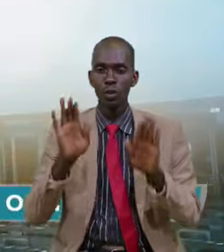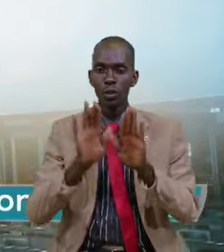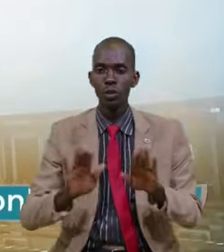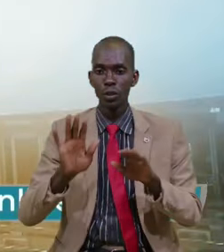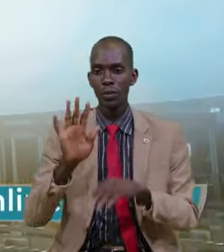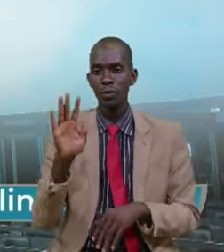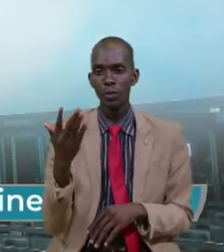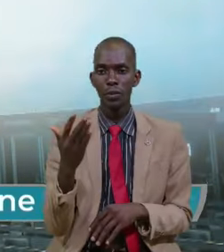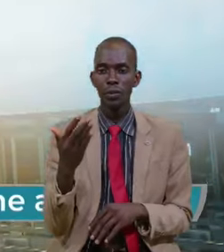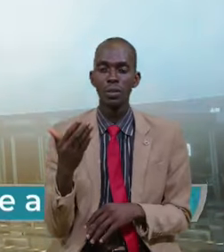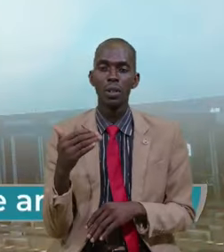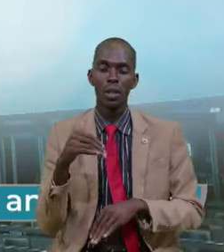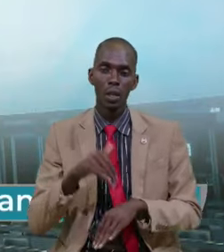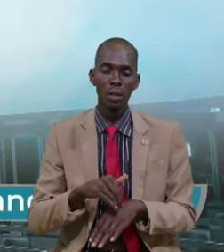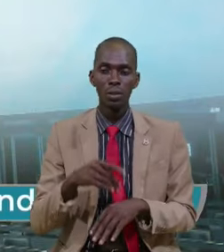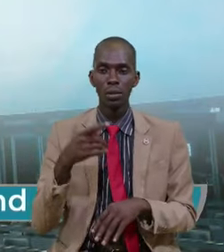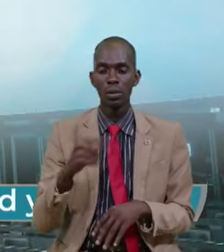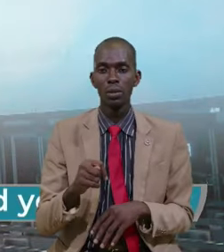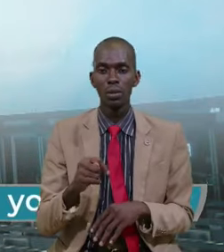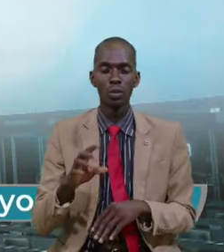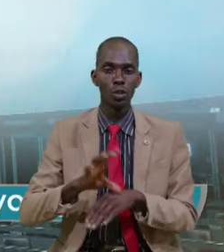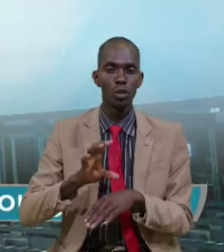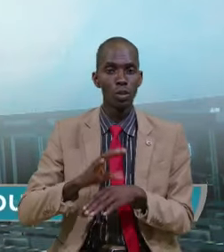Bible Church Headquarters,